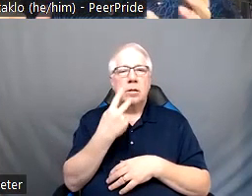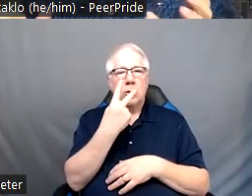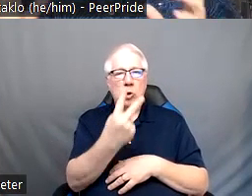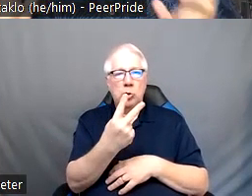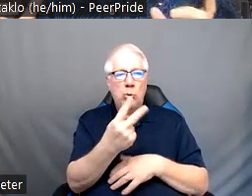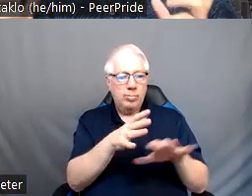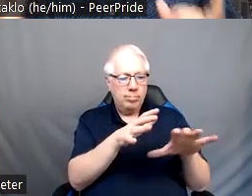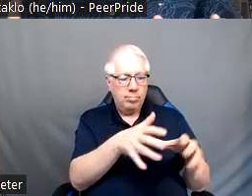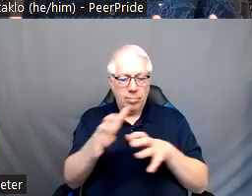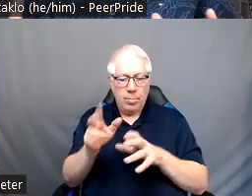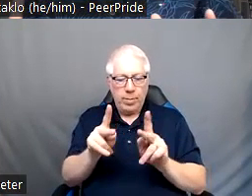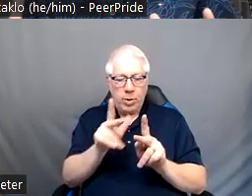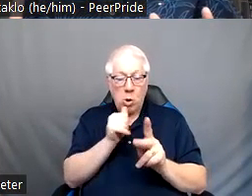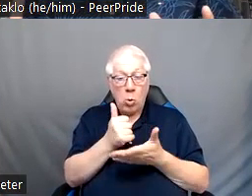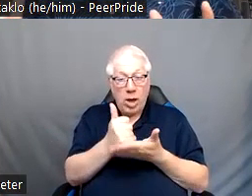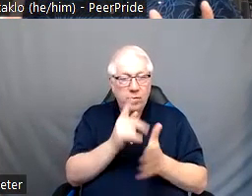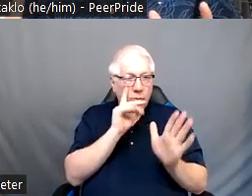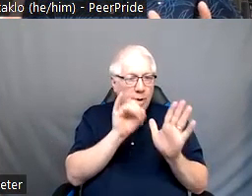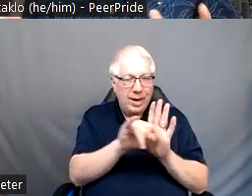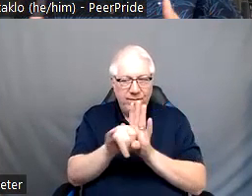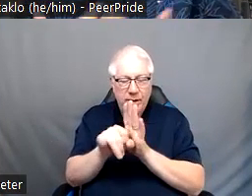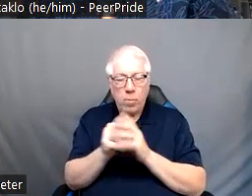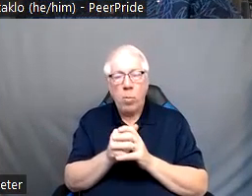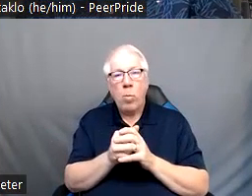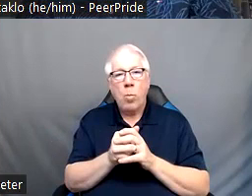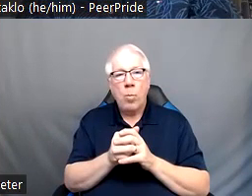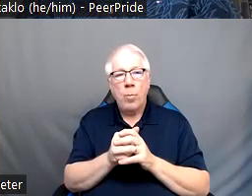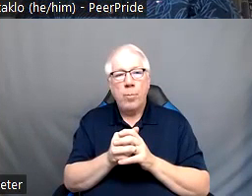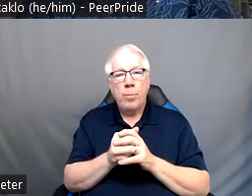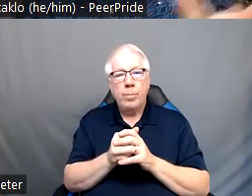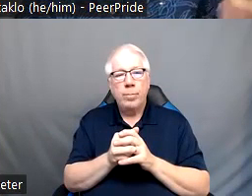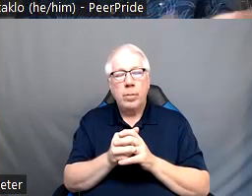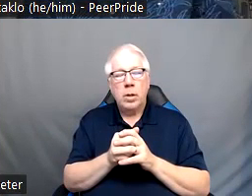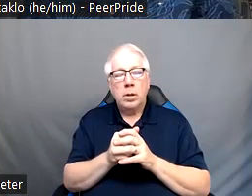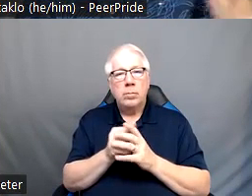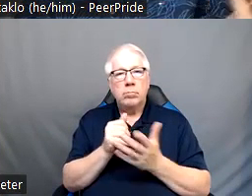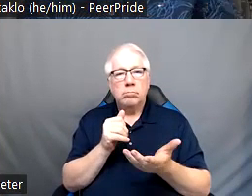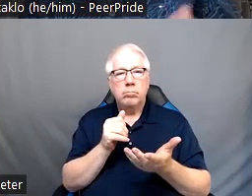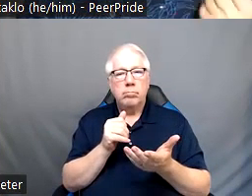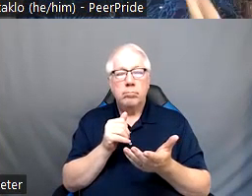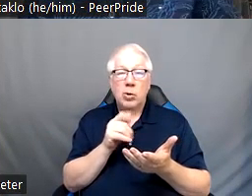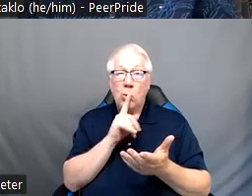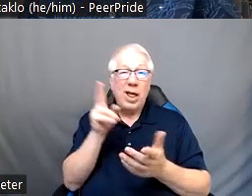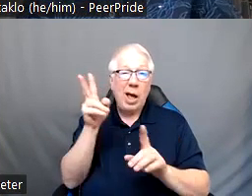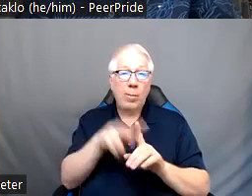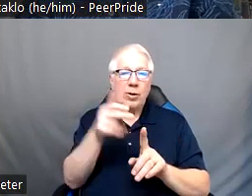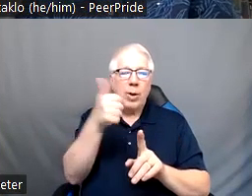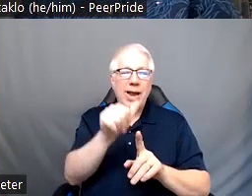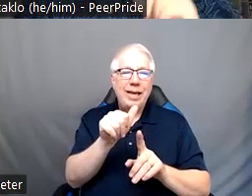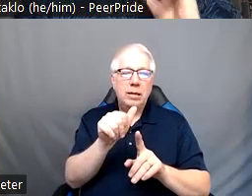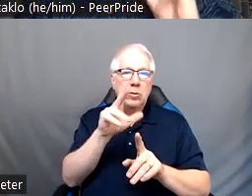of people that are helpful to identify. And this is something that would apply to pretty much any trans person, not just